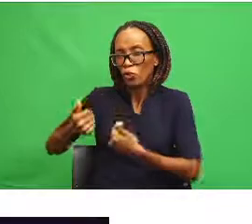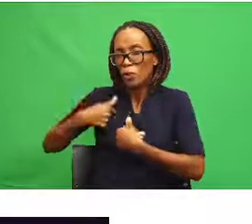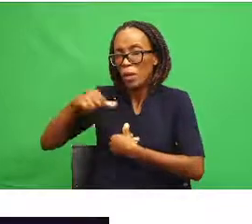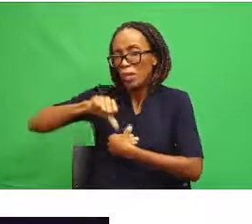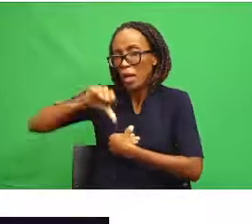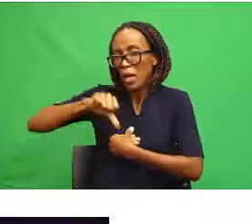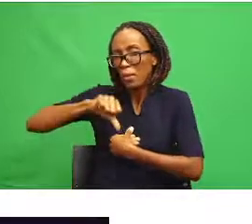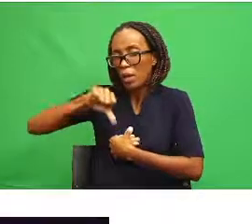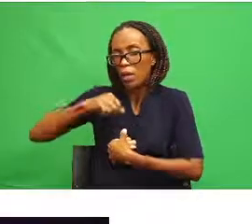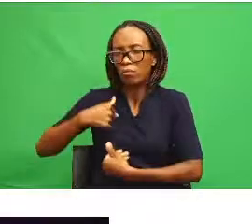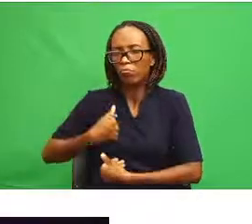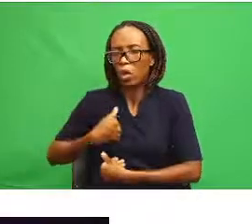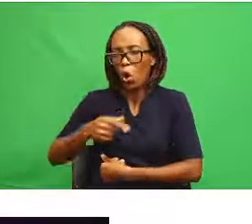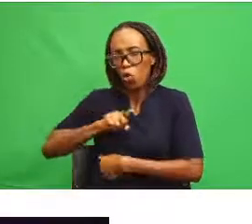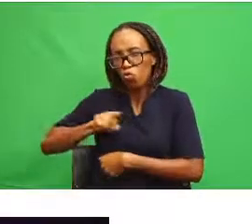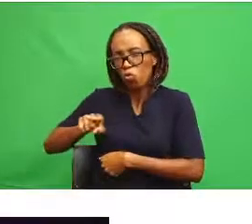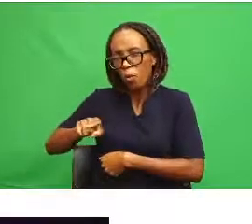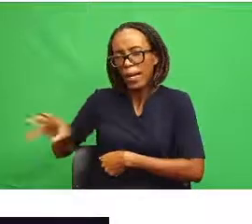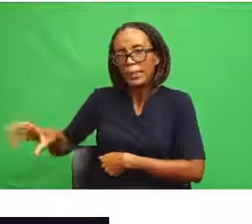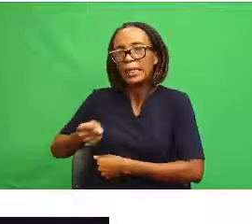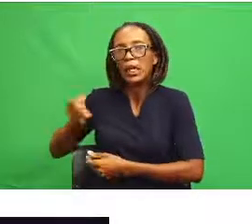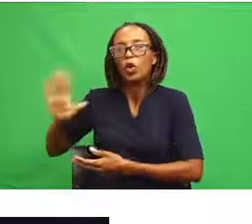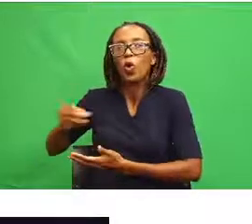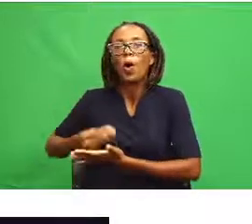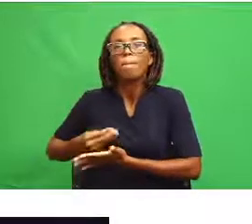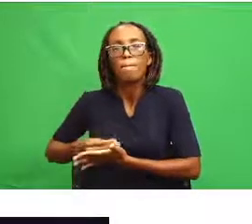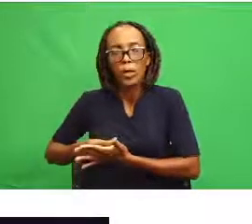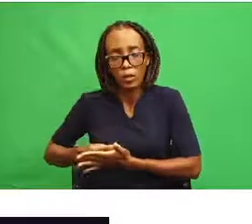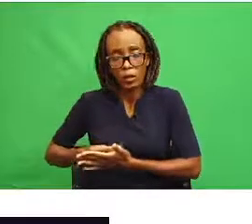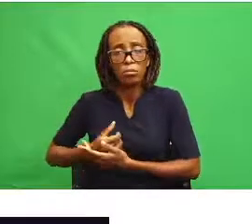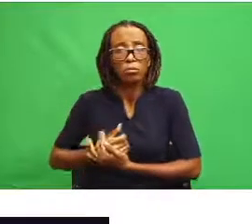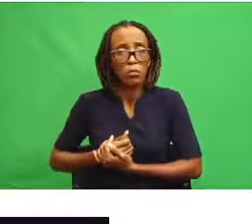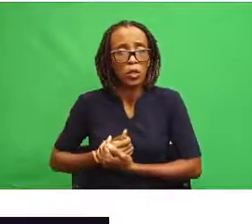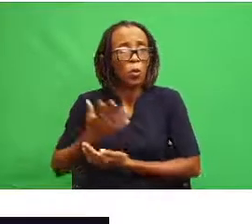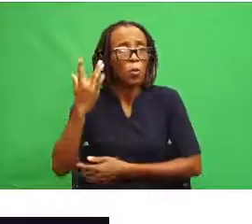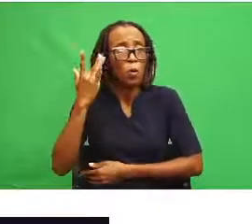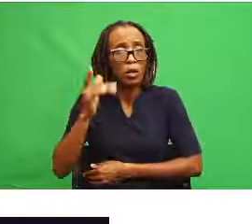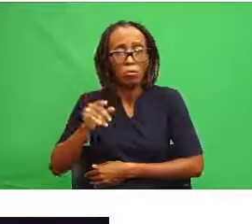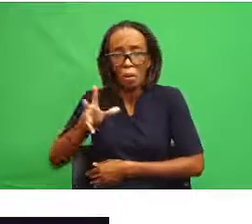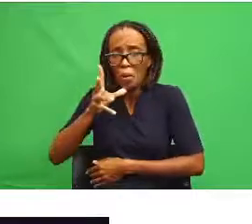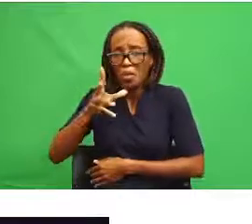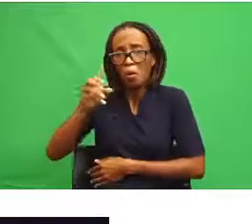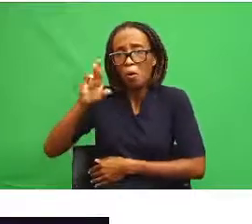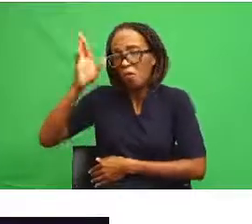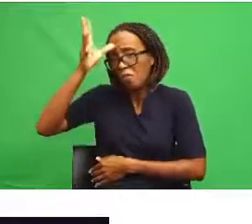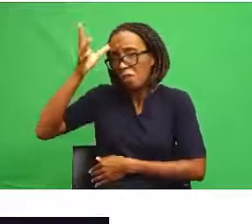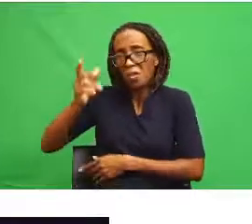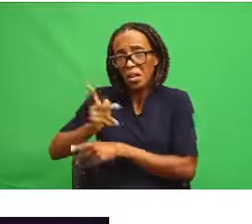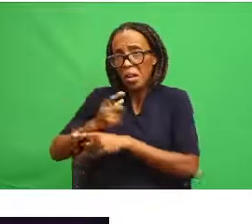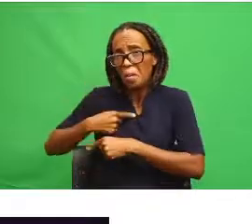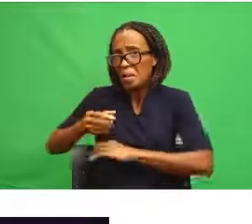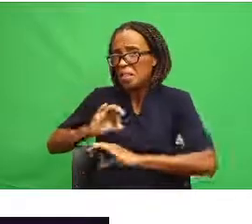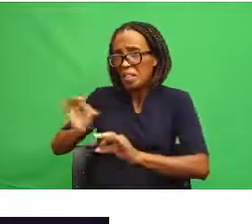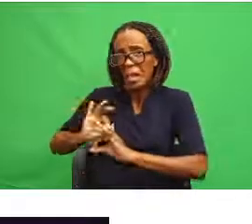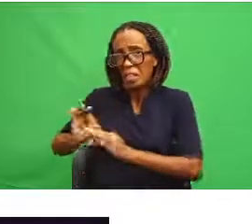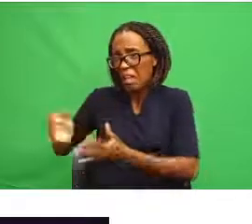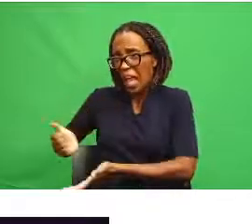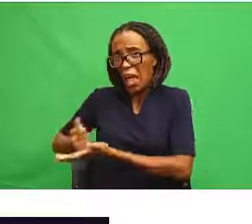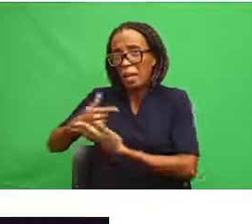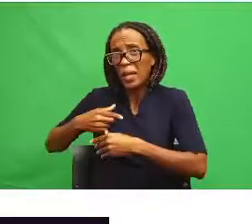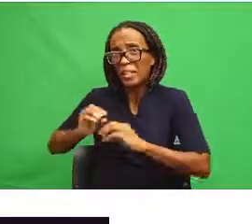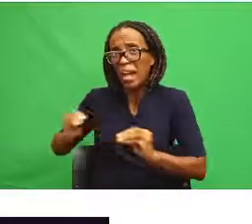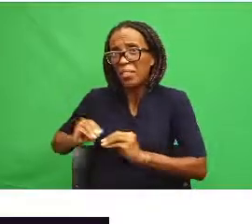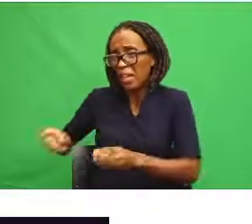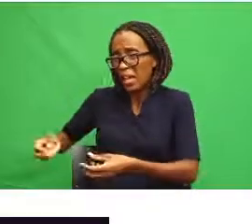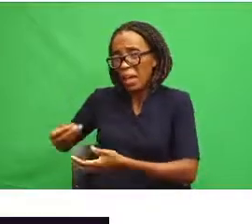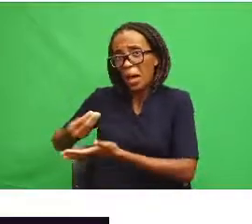for assistance. And so there might be a sense of, well, I need to get back what is mine because they didn't invest in me while I was